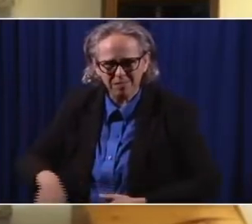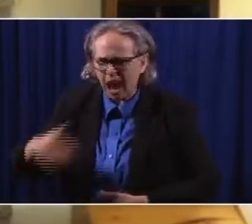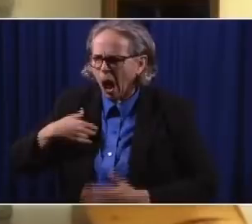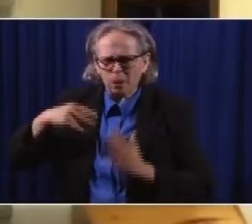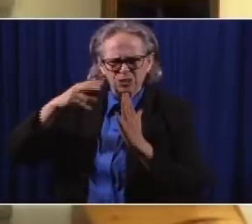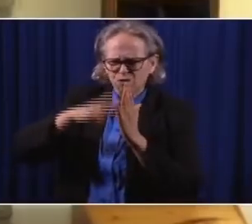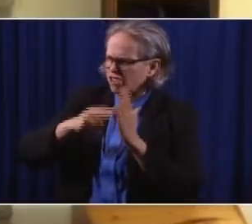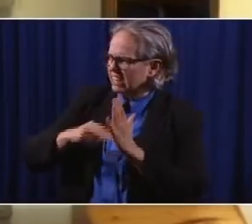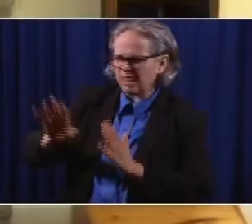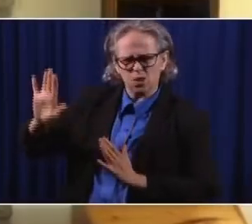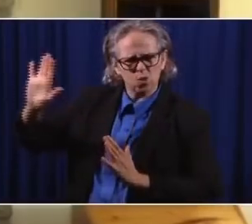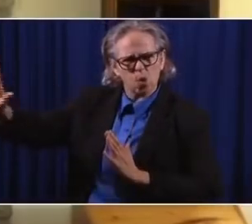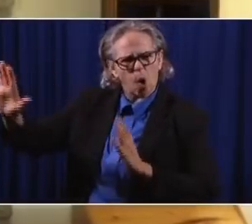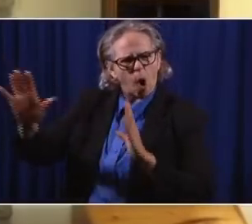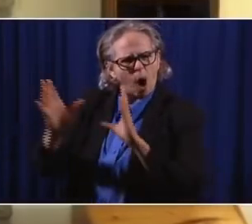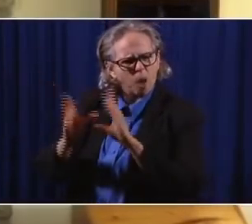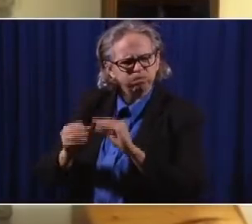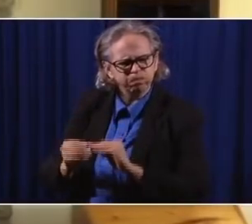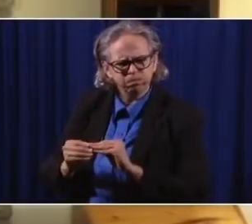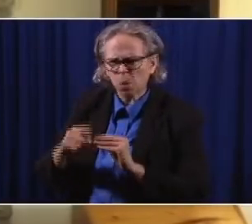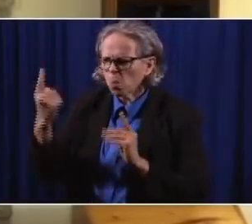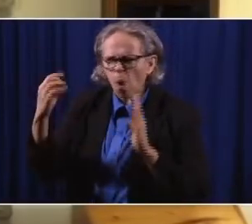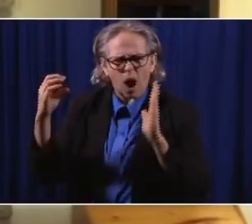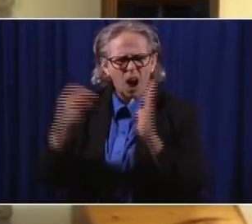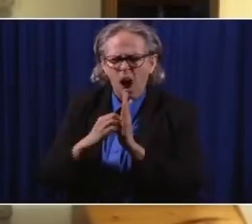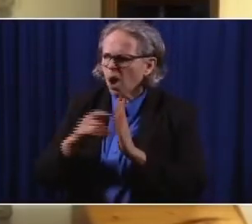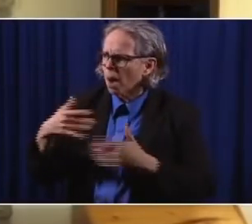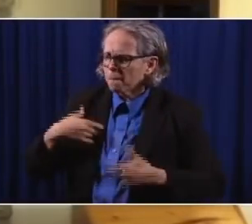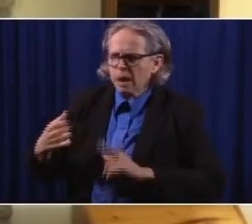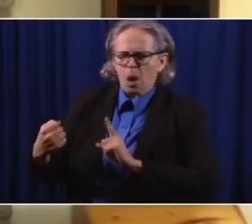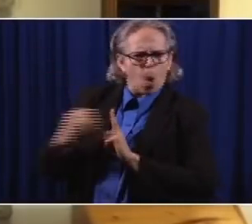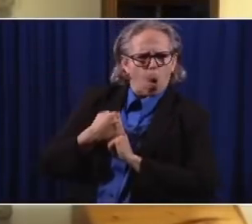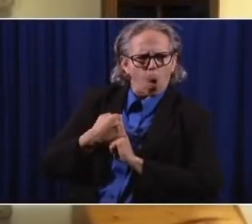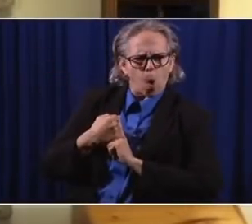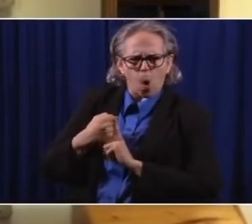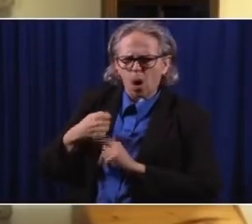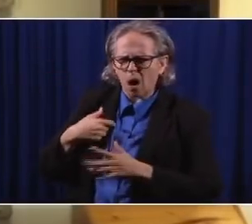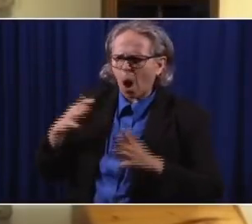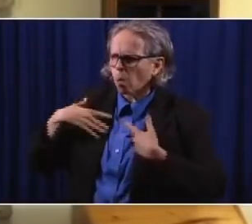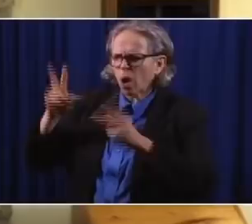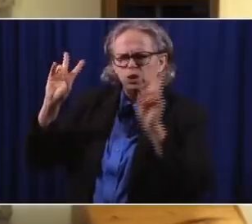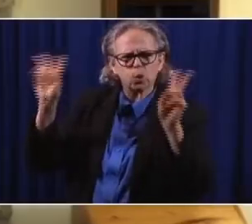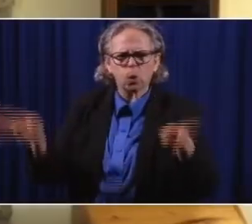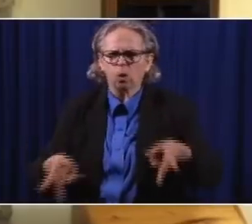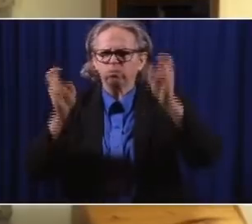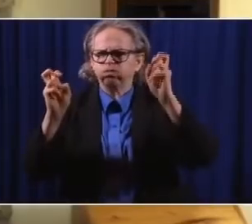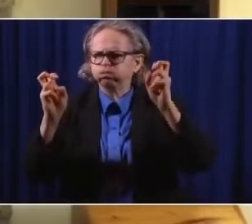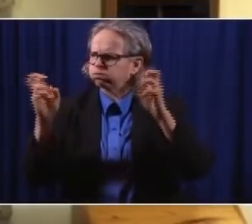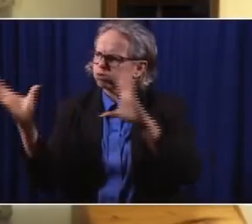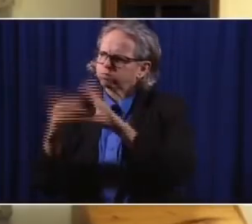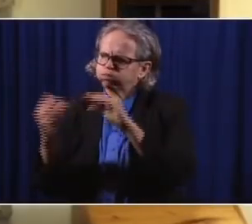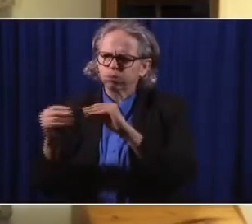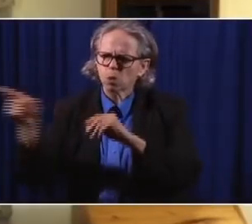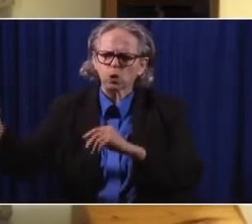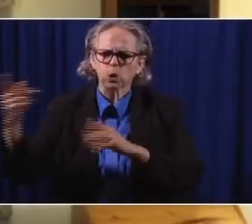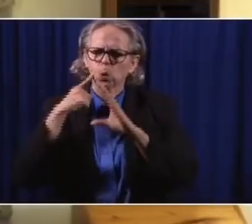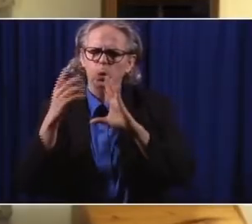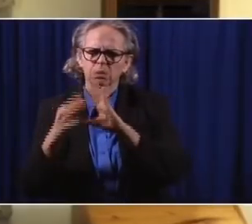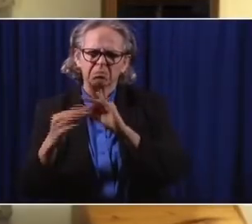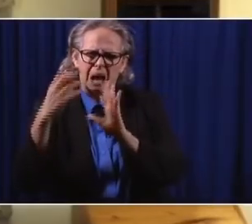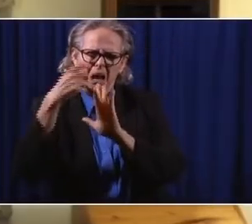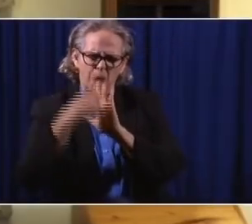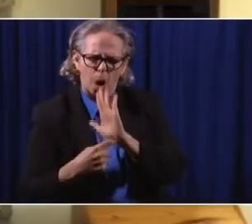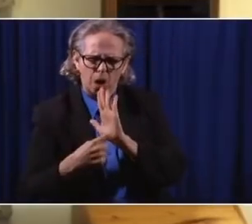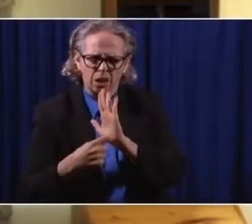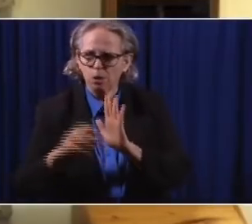so strong. And I'll just read it before I turn it over to you. This is your